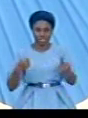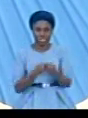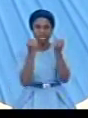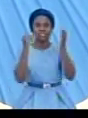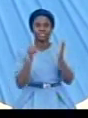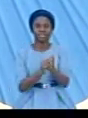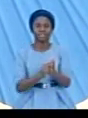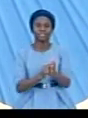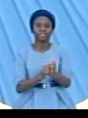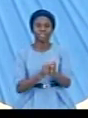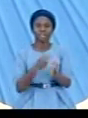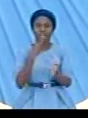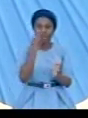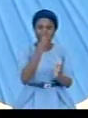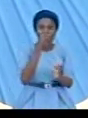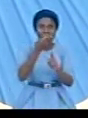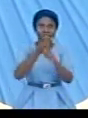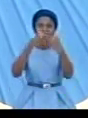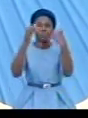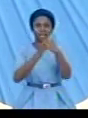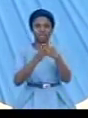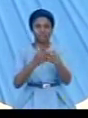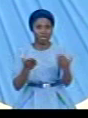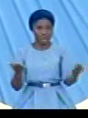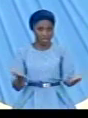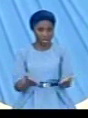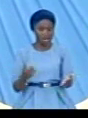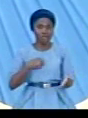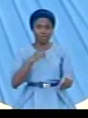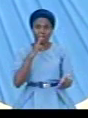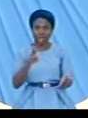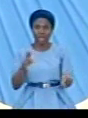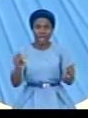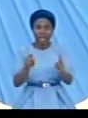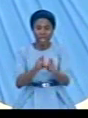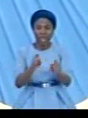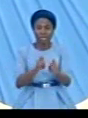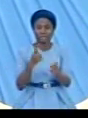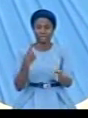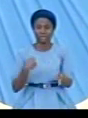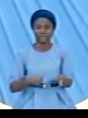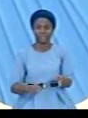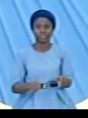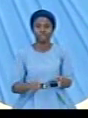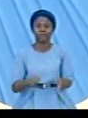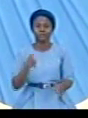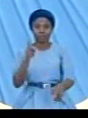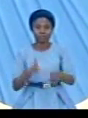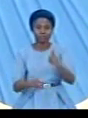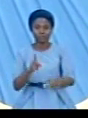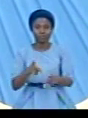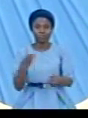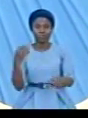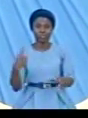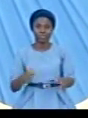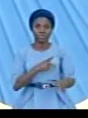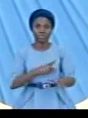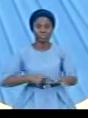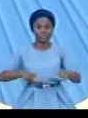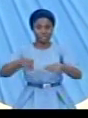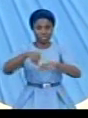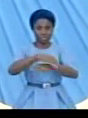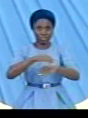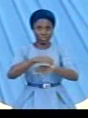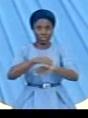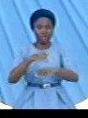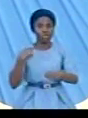are, heirs of the kingdom. Here we are, citizens of the kingdom. Here we are, having the face of